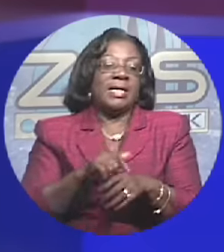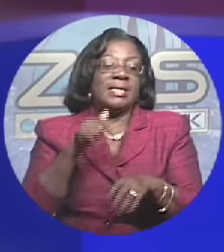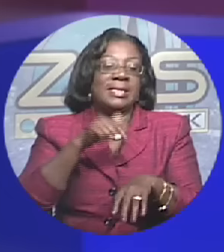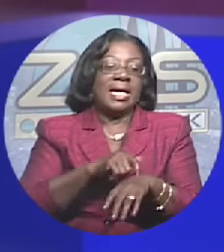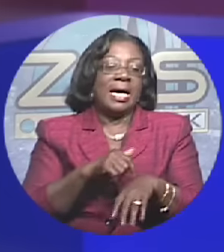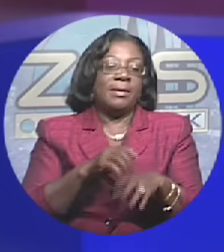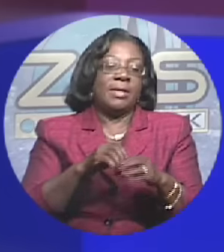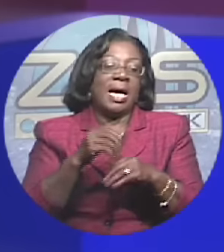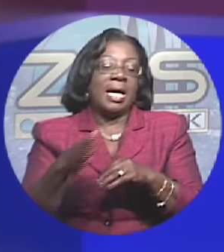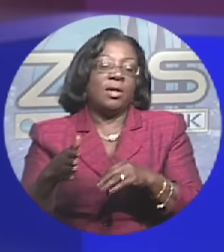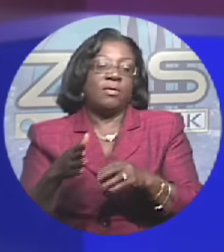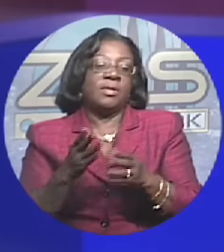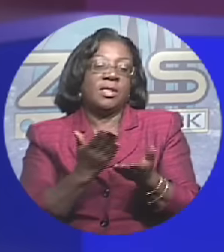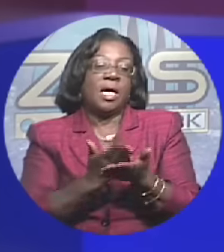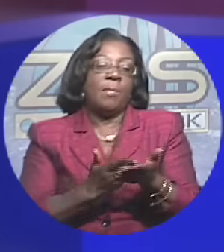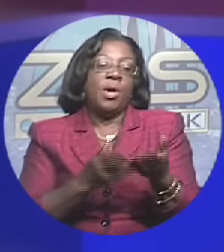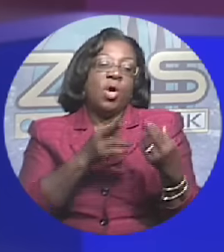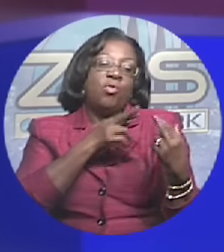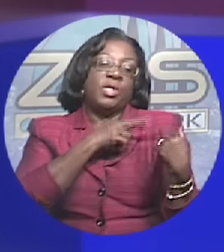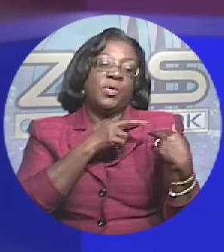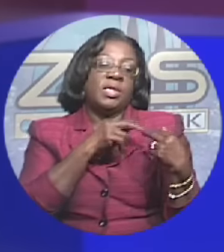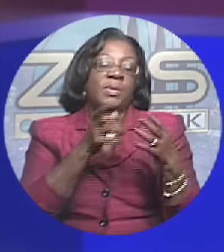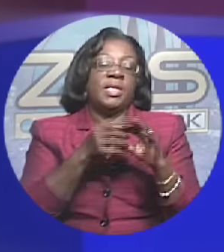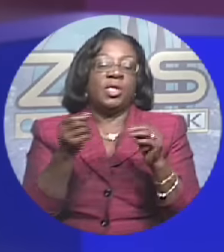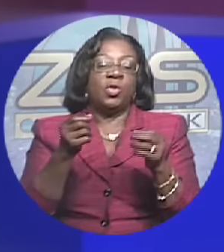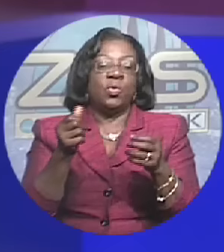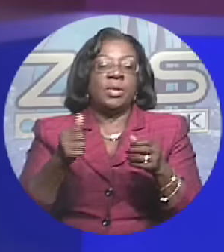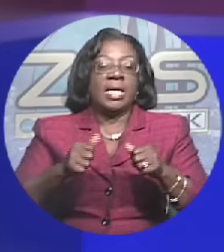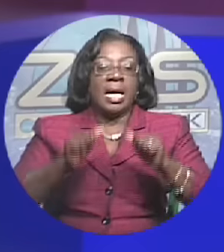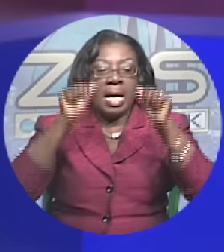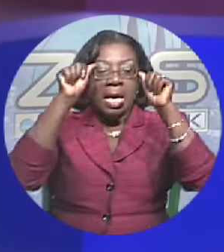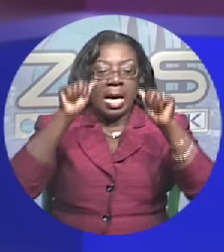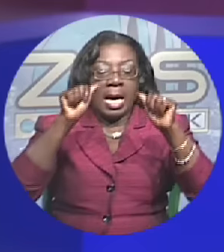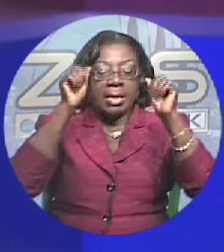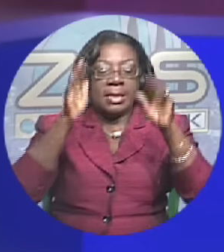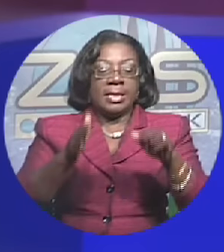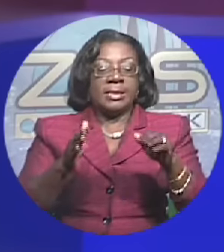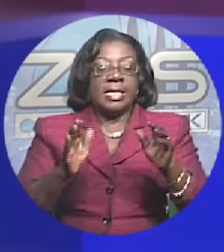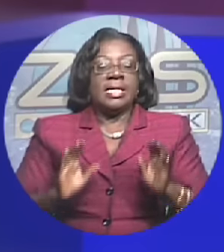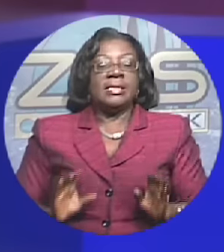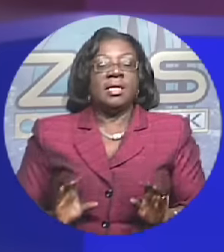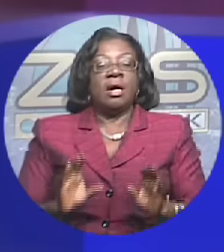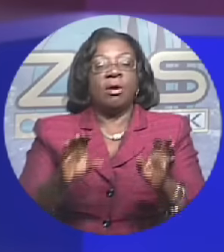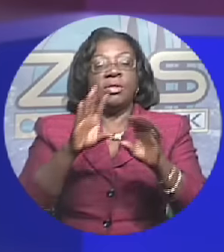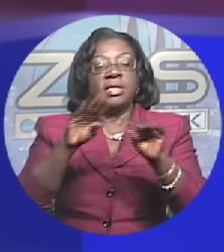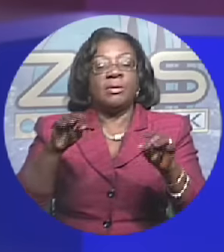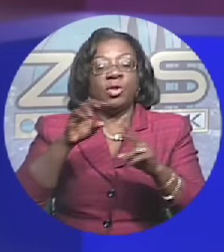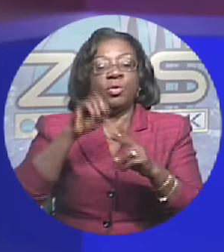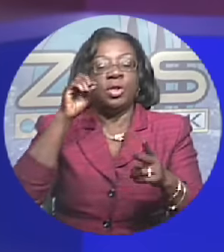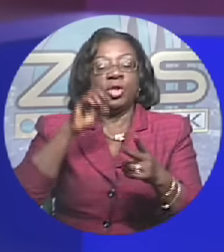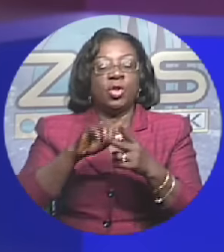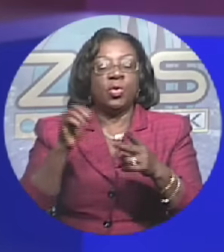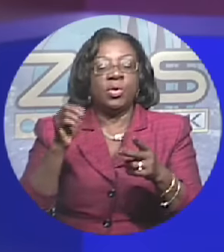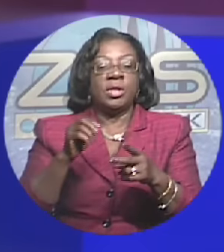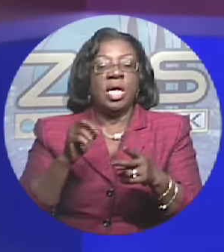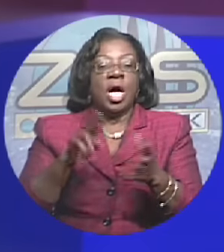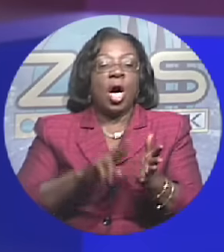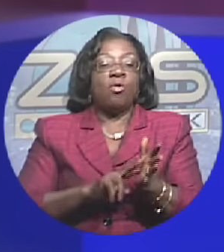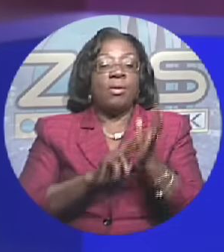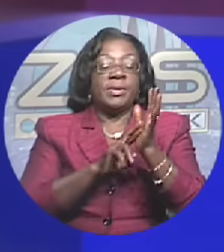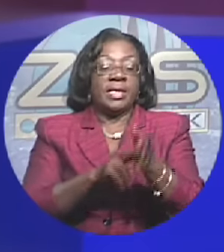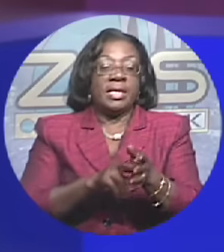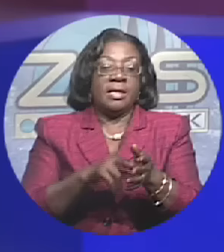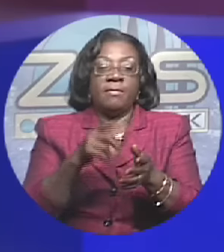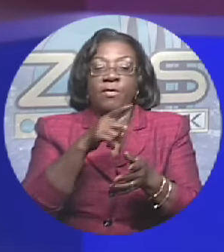hand off some responsibilities to the athletes. He is encouraging athletes to select a representative who will be vocal and hold the